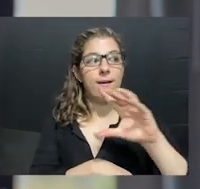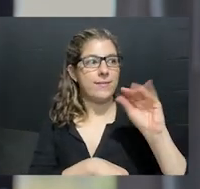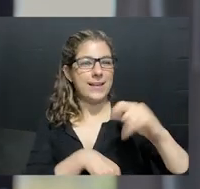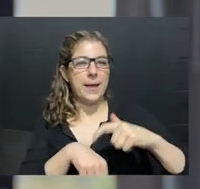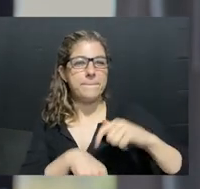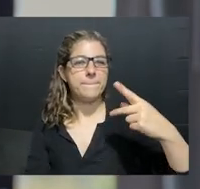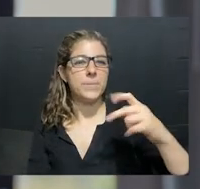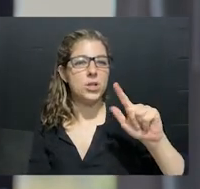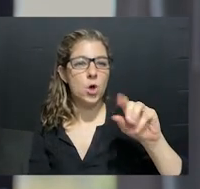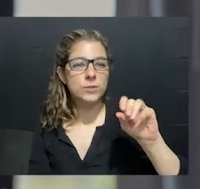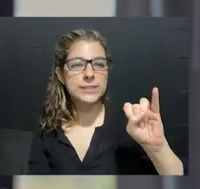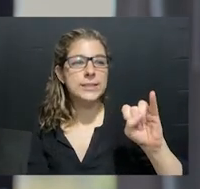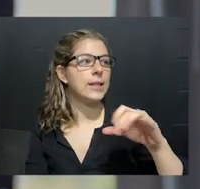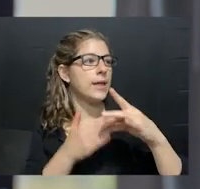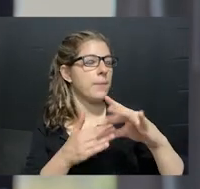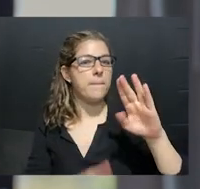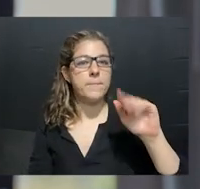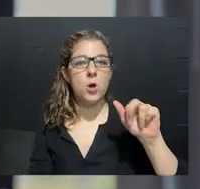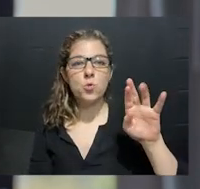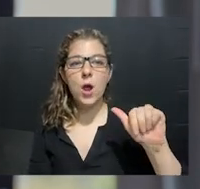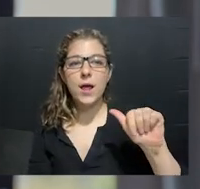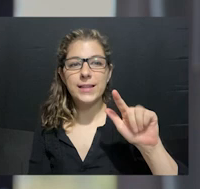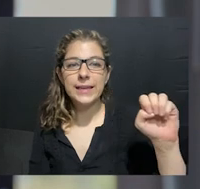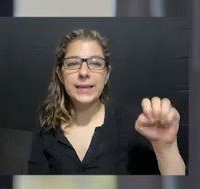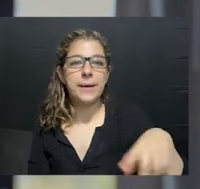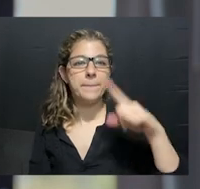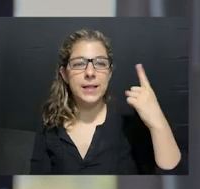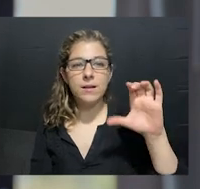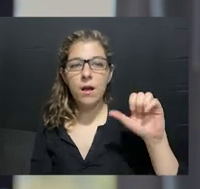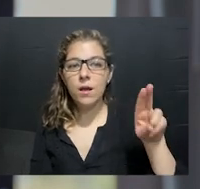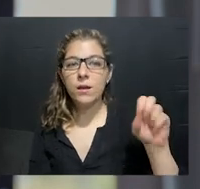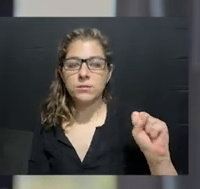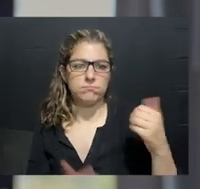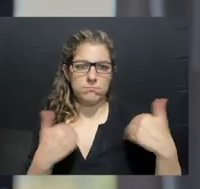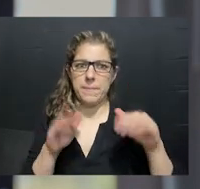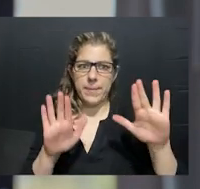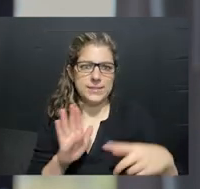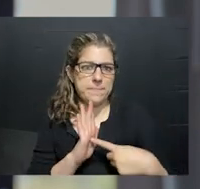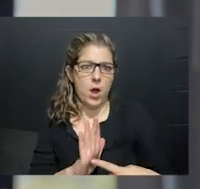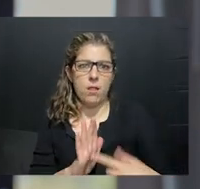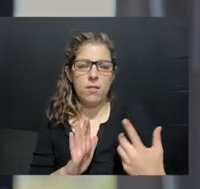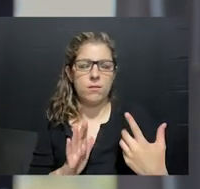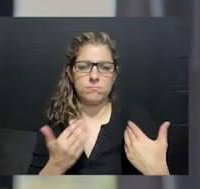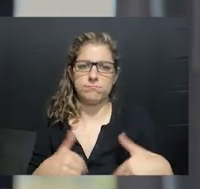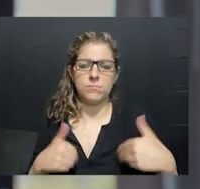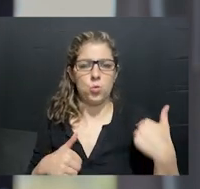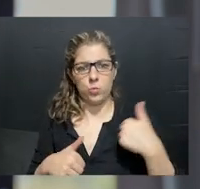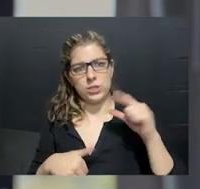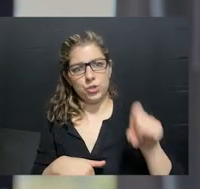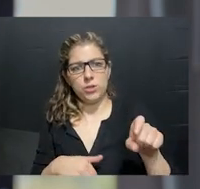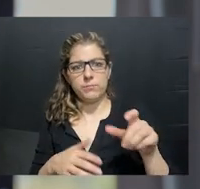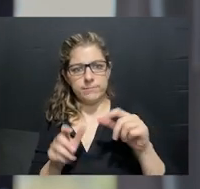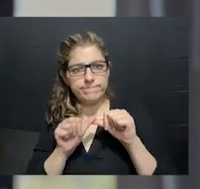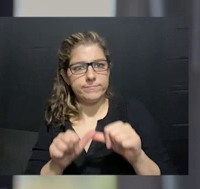the time, led by Barbara Lee and the Congressional Black Caucus, really is a phenomenal model. That we should